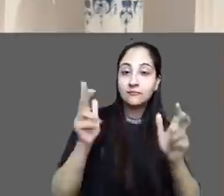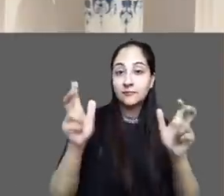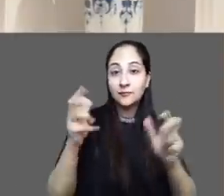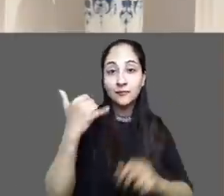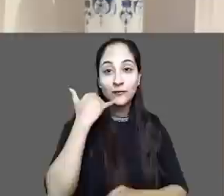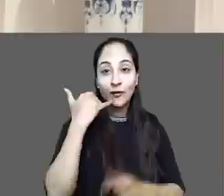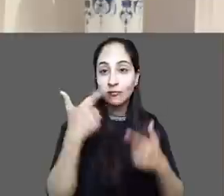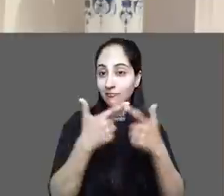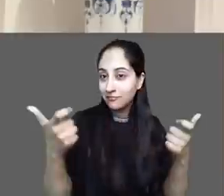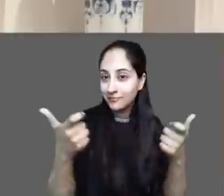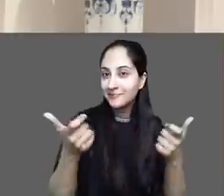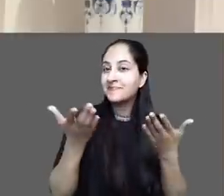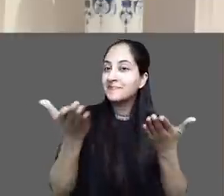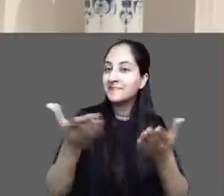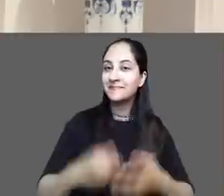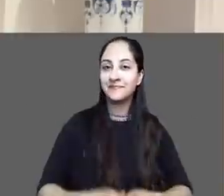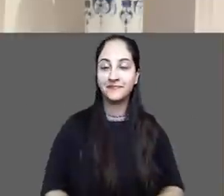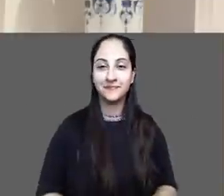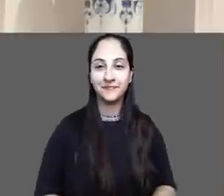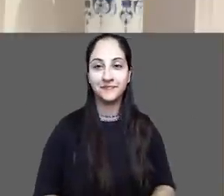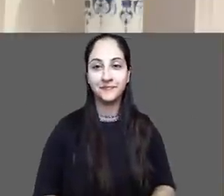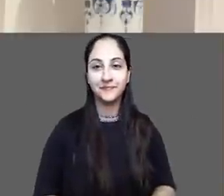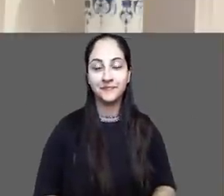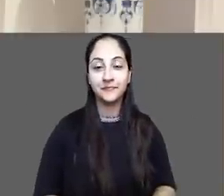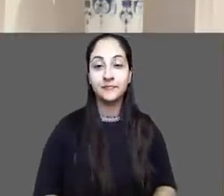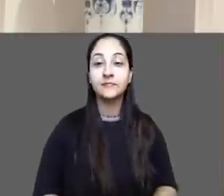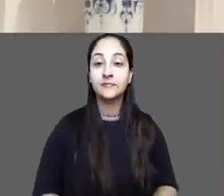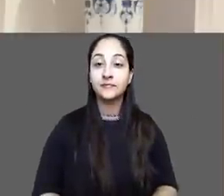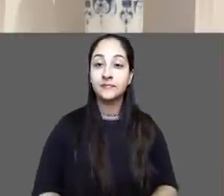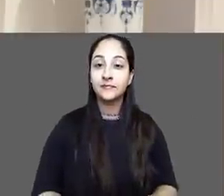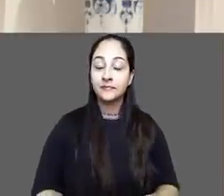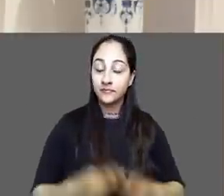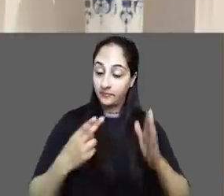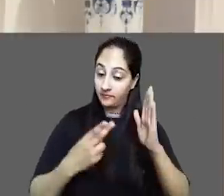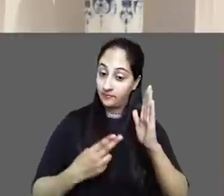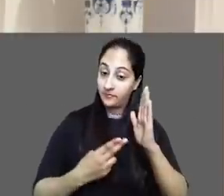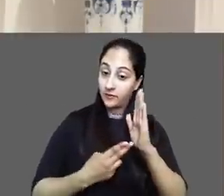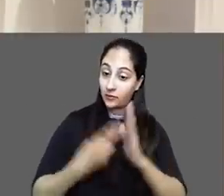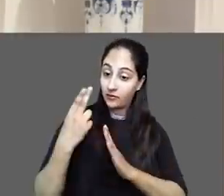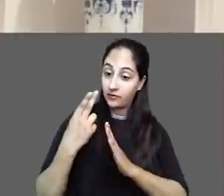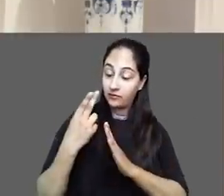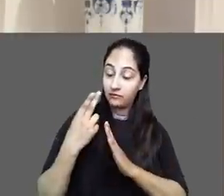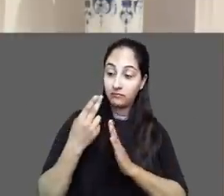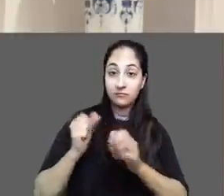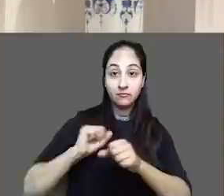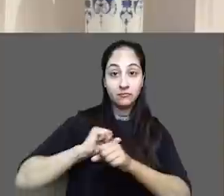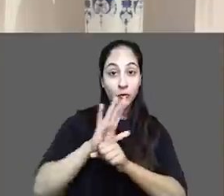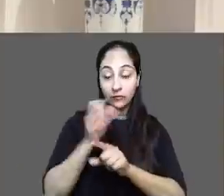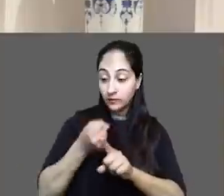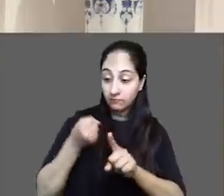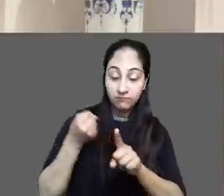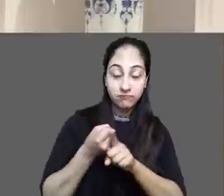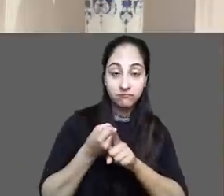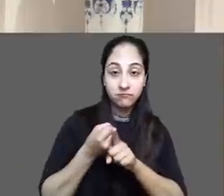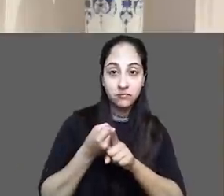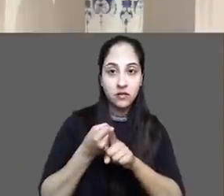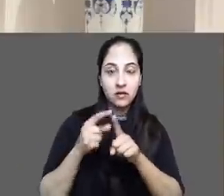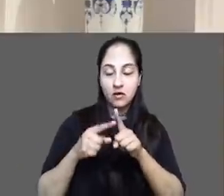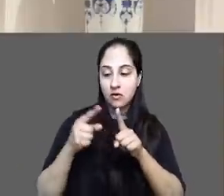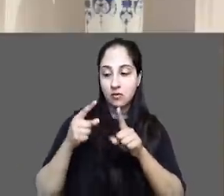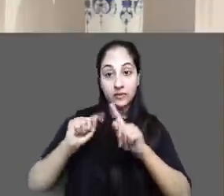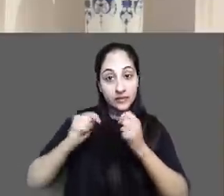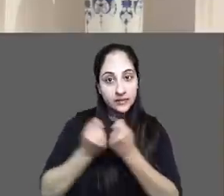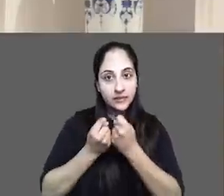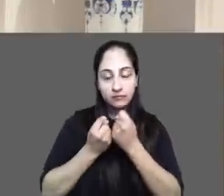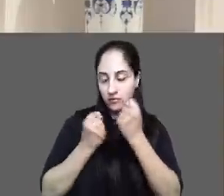I continued to speak week after week is because there were certain priorities that, you know, as leadership